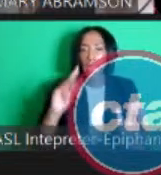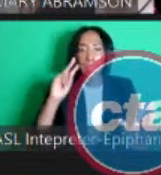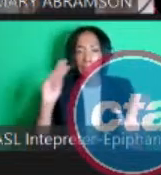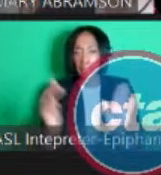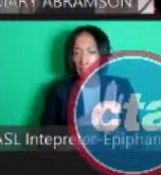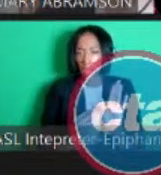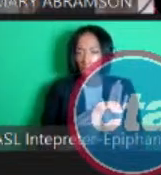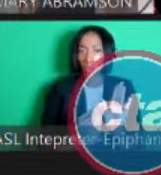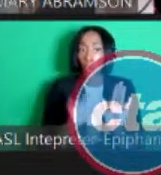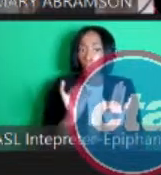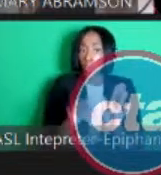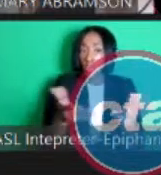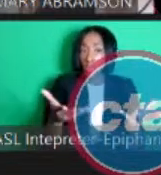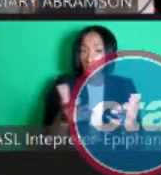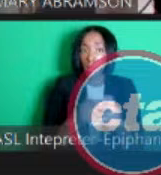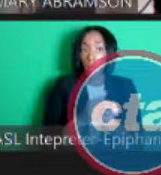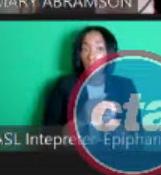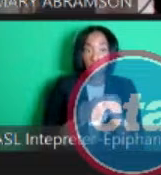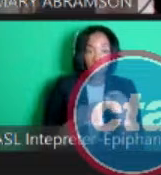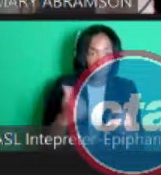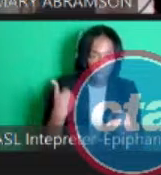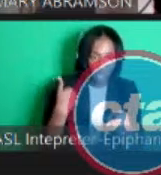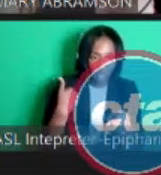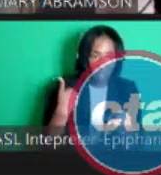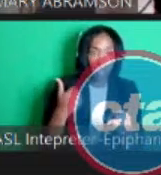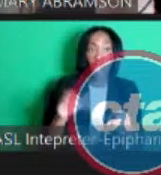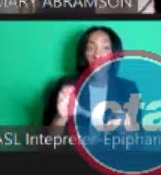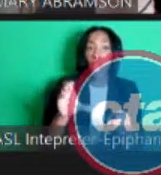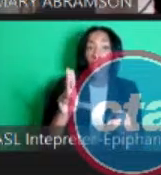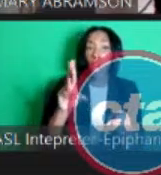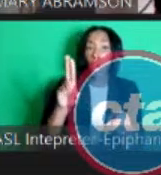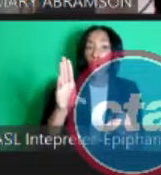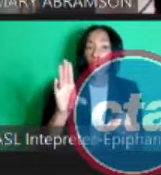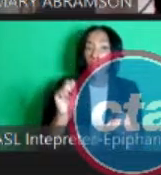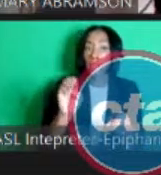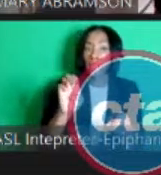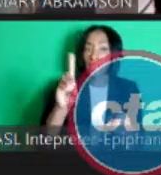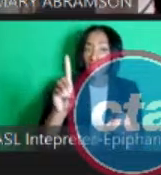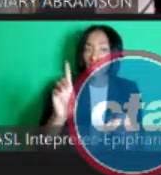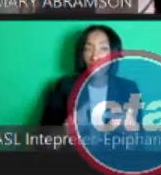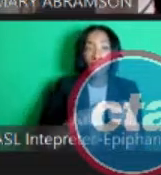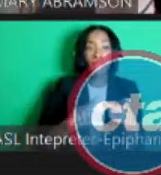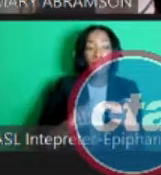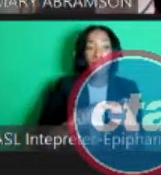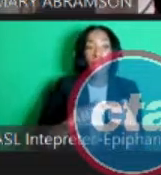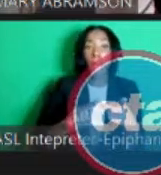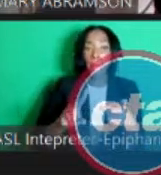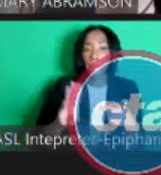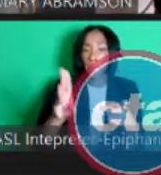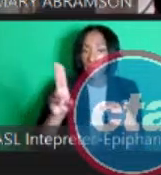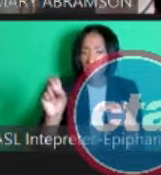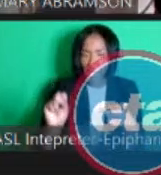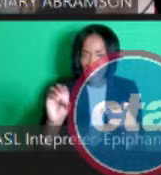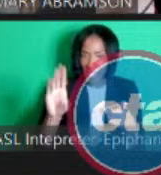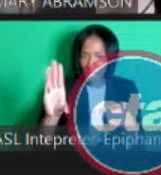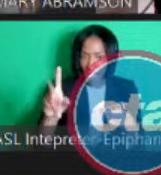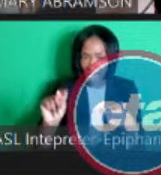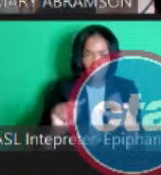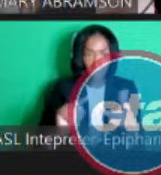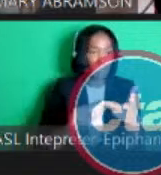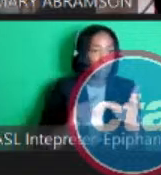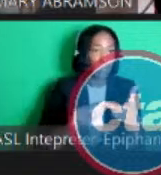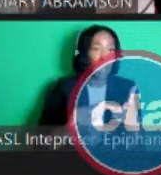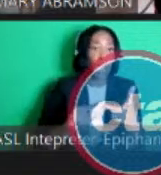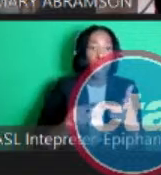with this Better Streets or Bus framework. So you have curbside bus lanes, you've got bus stop bump outs, you also have far side bus